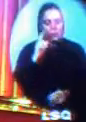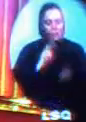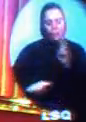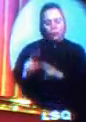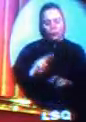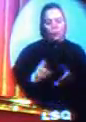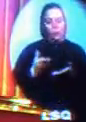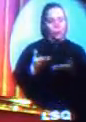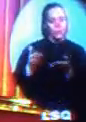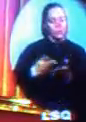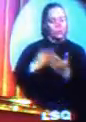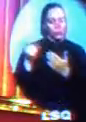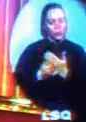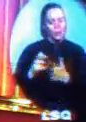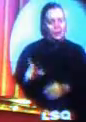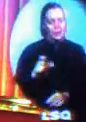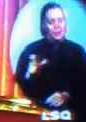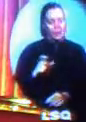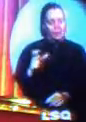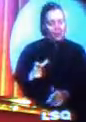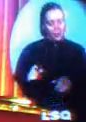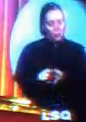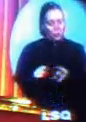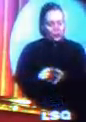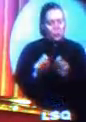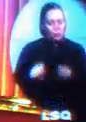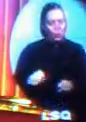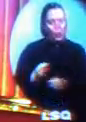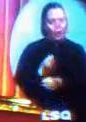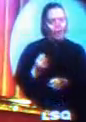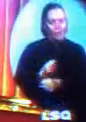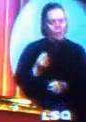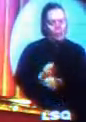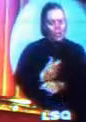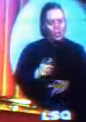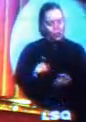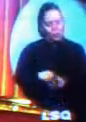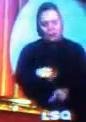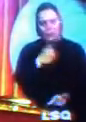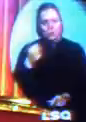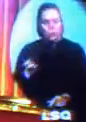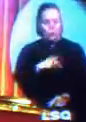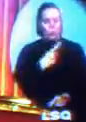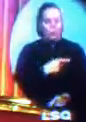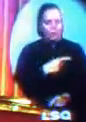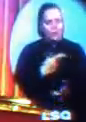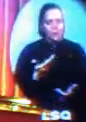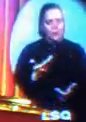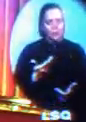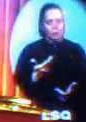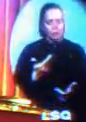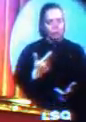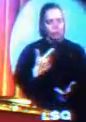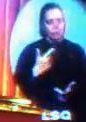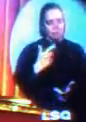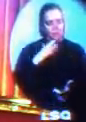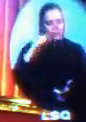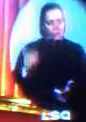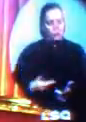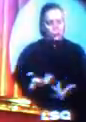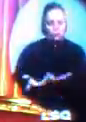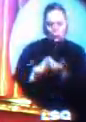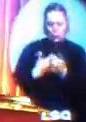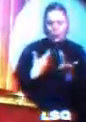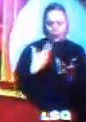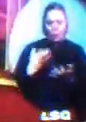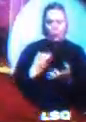every other province to bring forward projects to PP3, and we welcome them because we want to work with the provinces as we've done in the past, and we will continue to do in